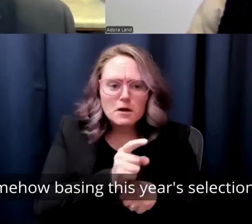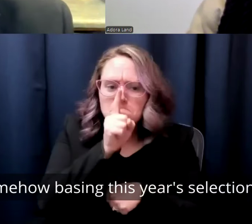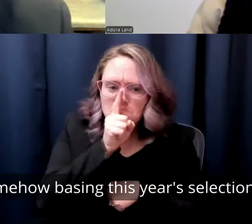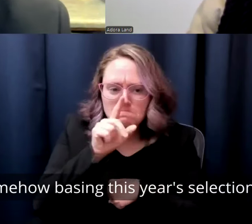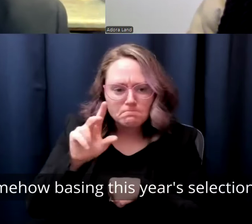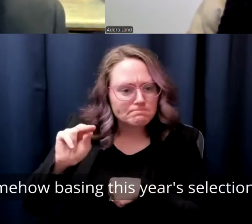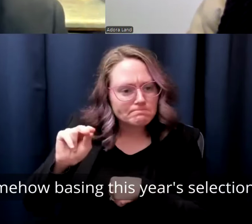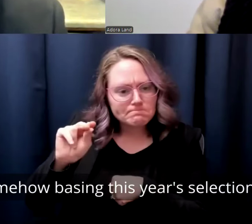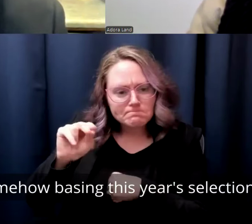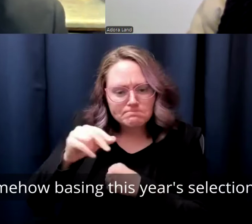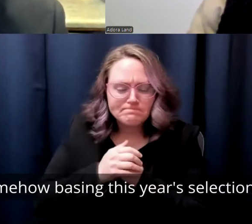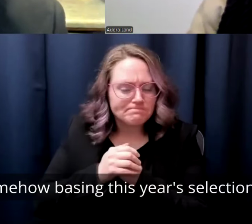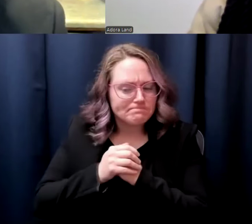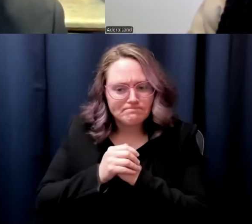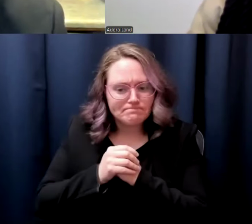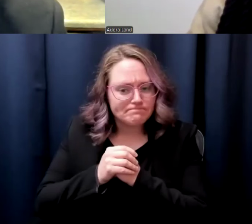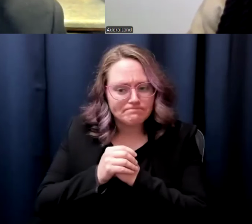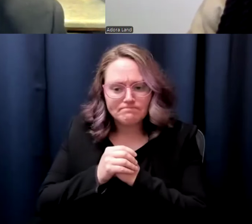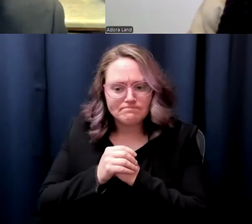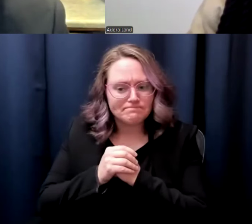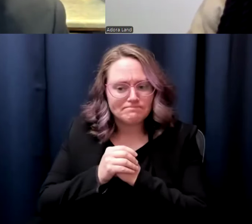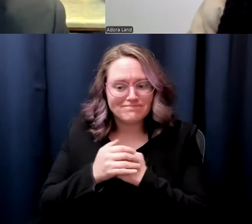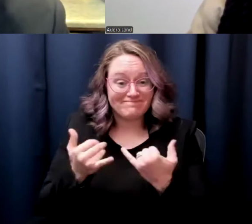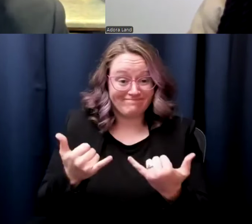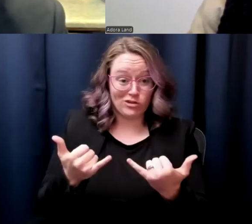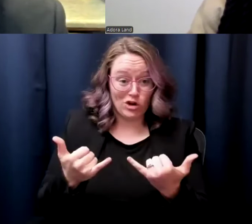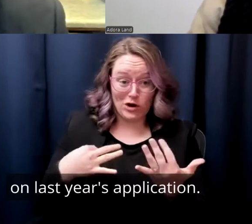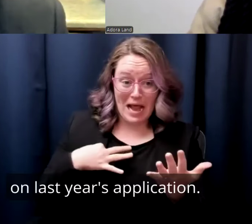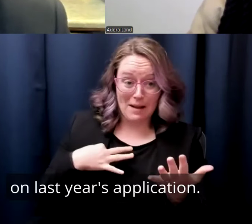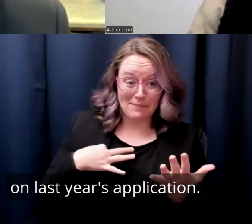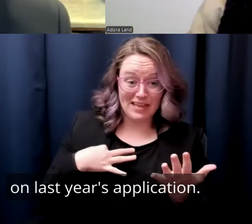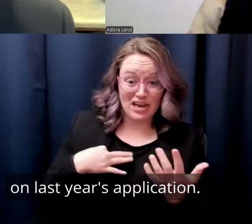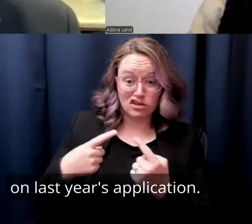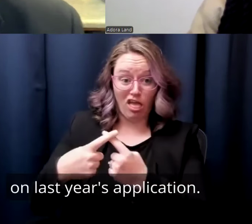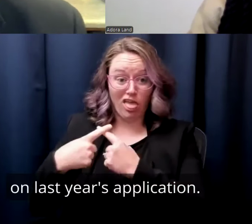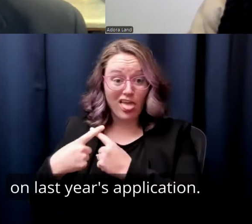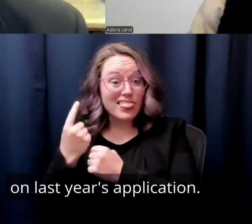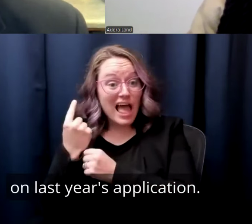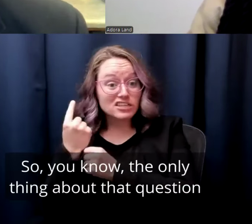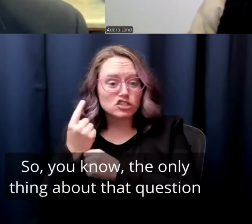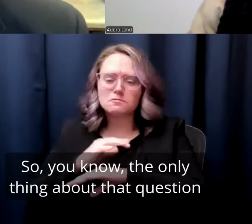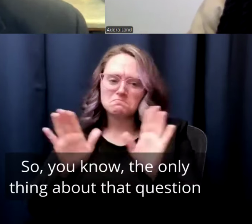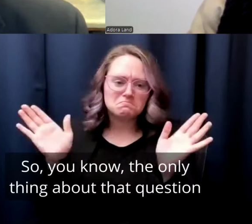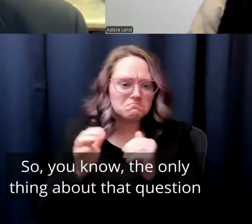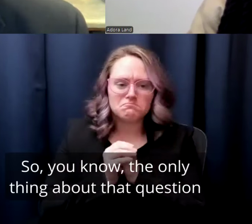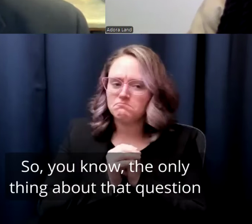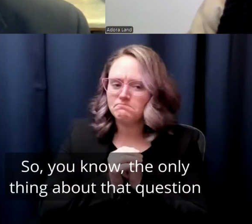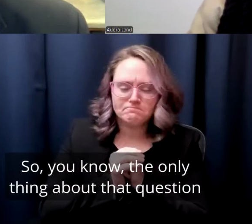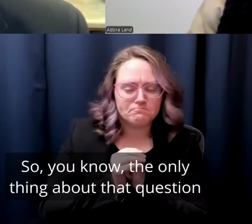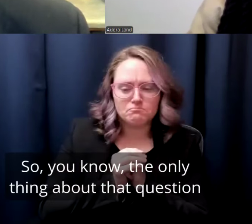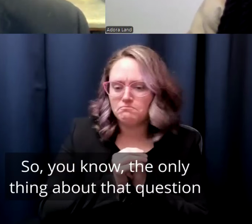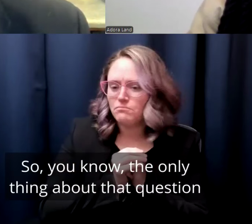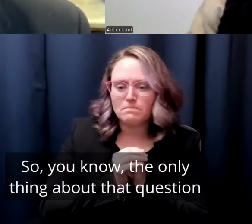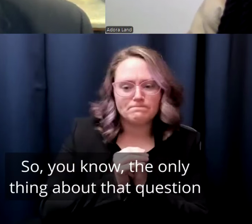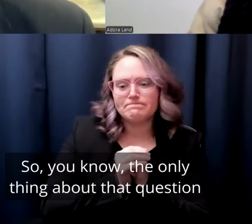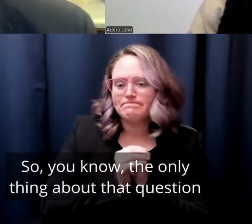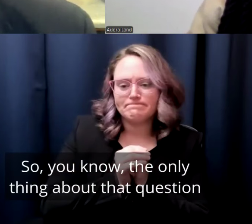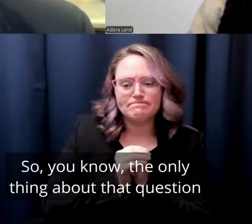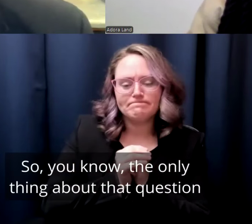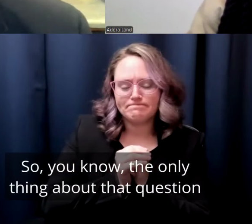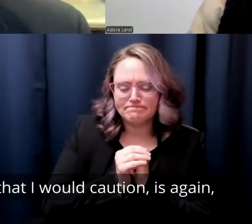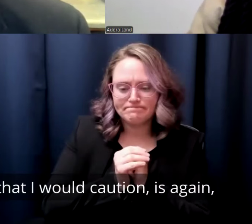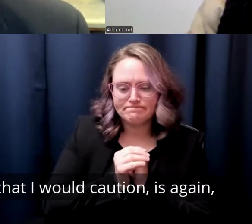basing this year's selection on last year's application. So, the only thing